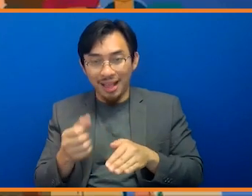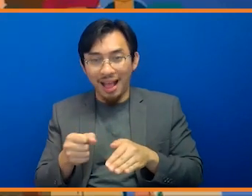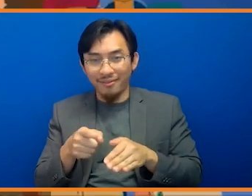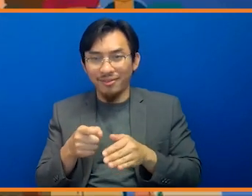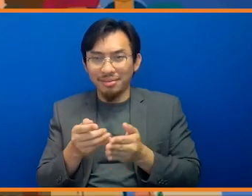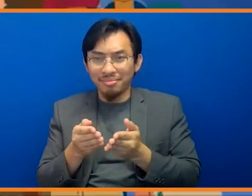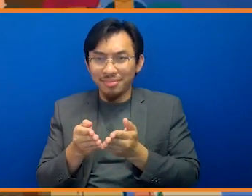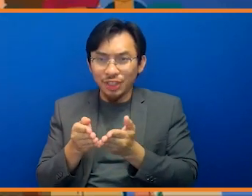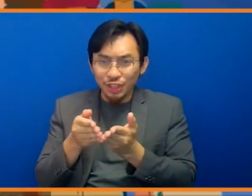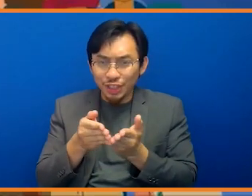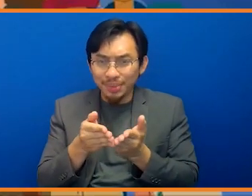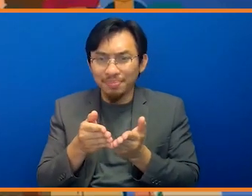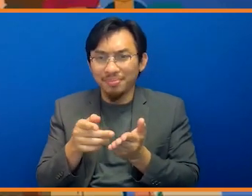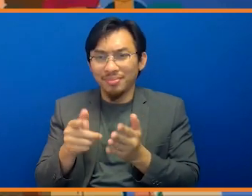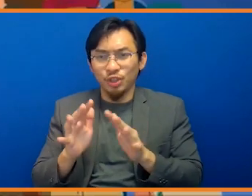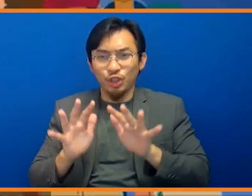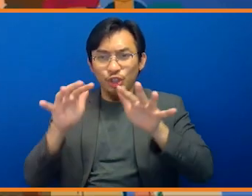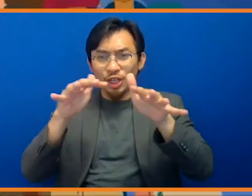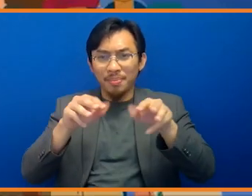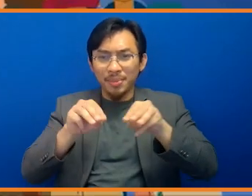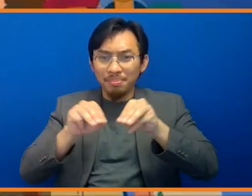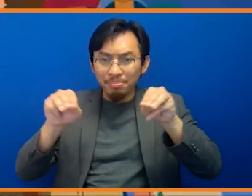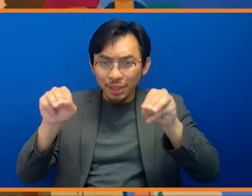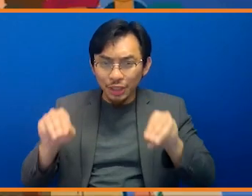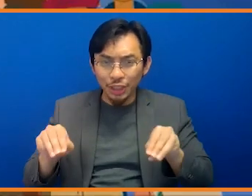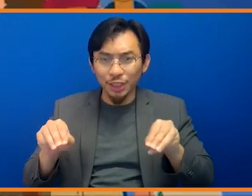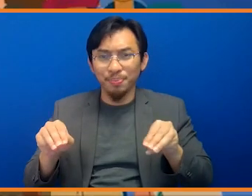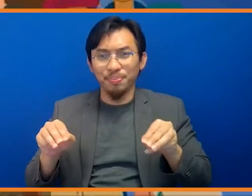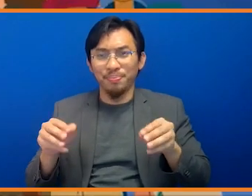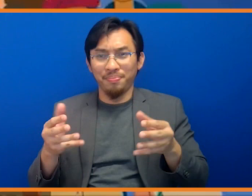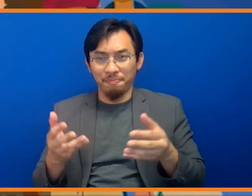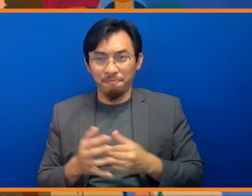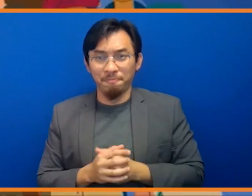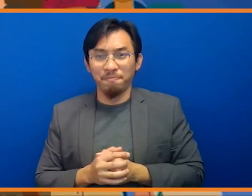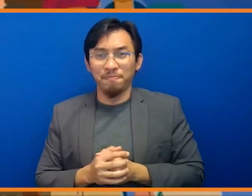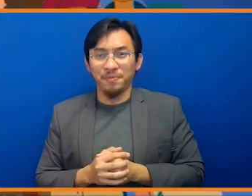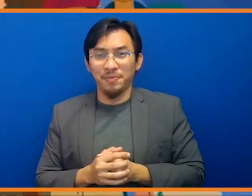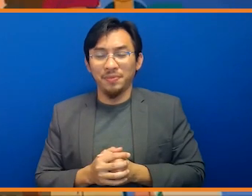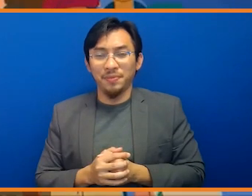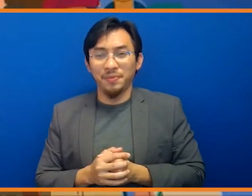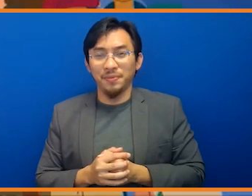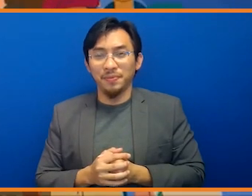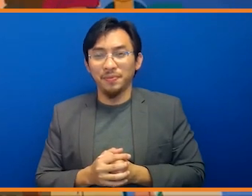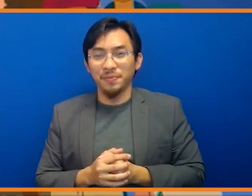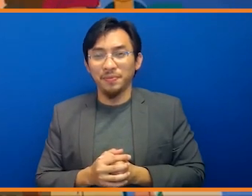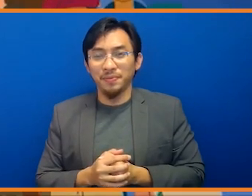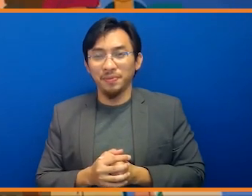the Apong ship and the Tsunami Museum.